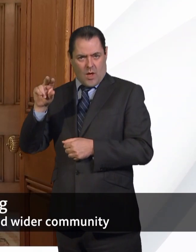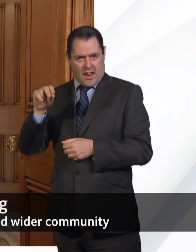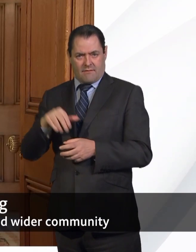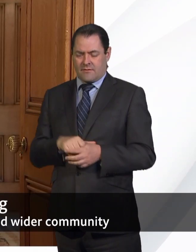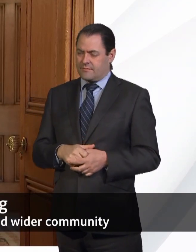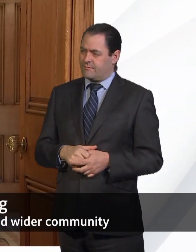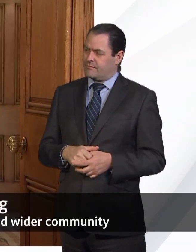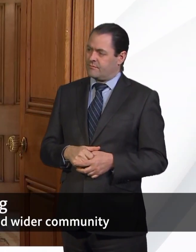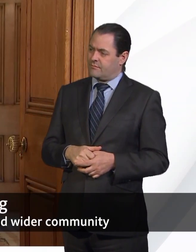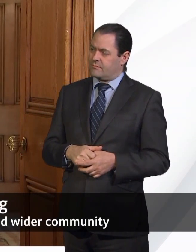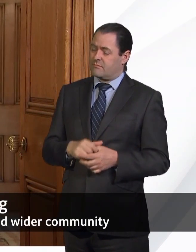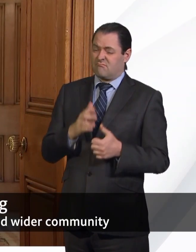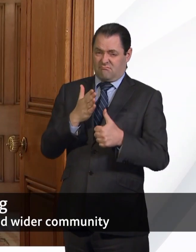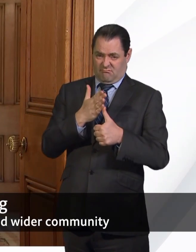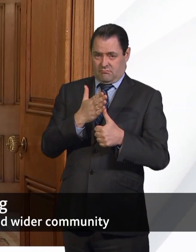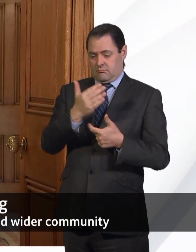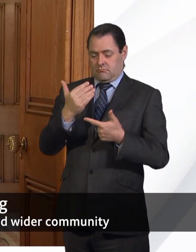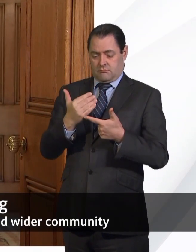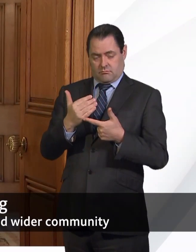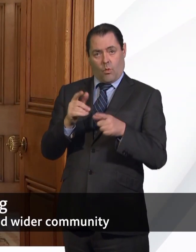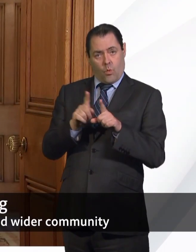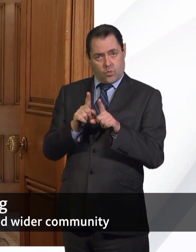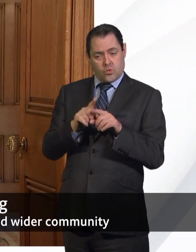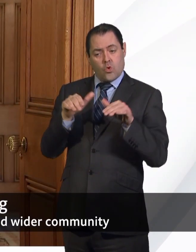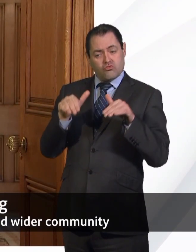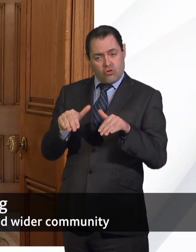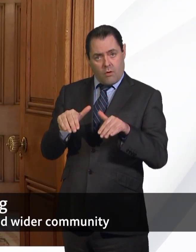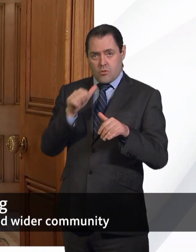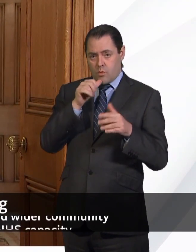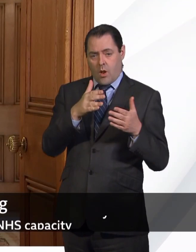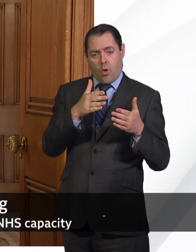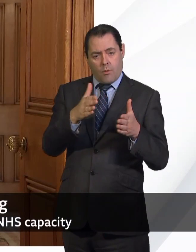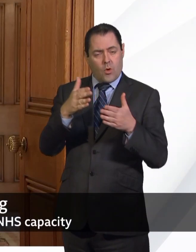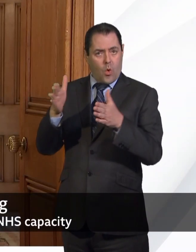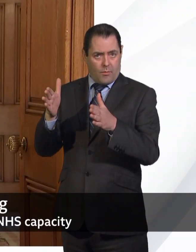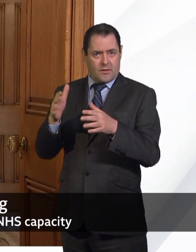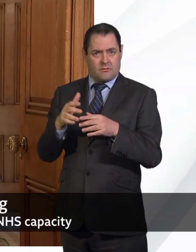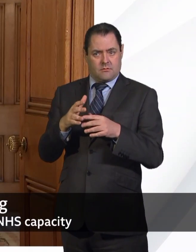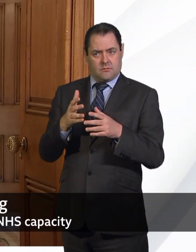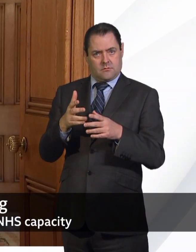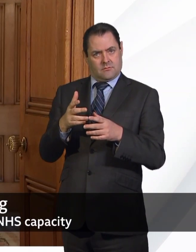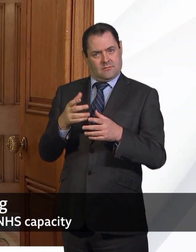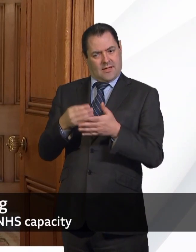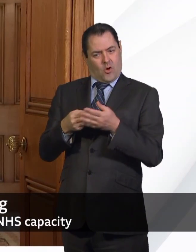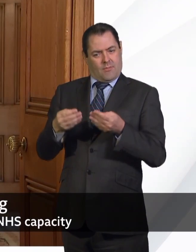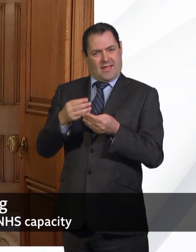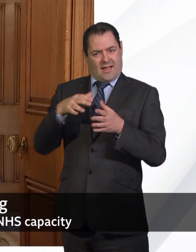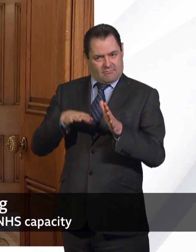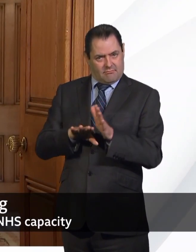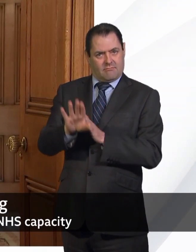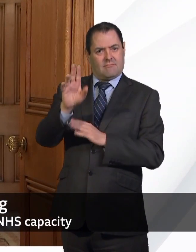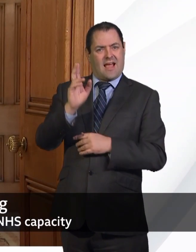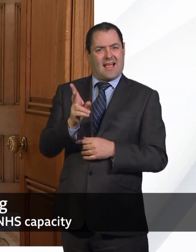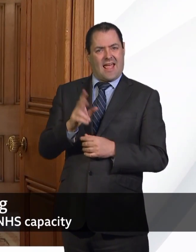Second, we will also start to reopen shops as we restart our economy, and we'll begin on Monday